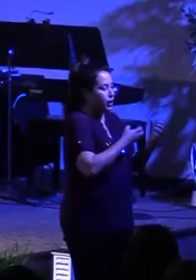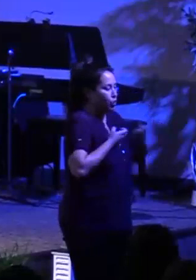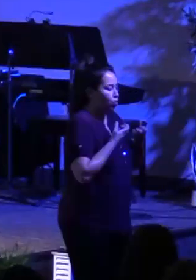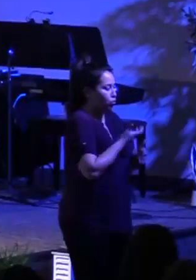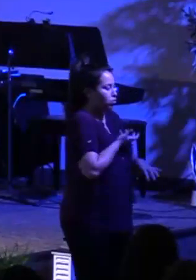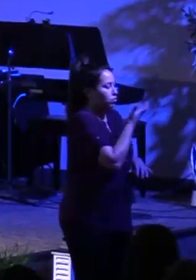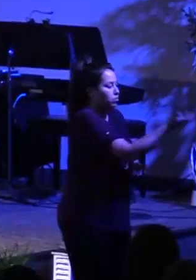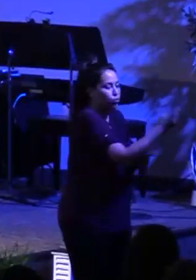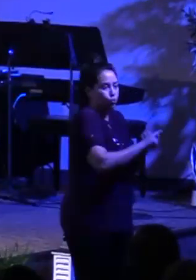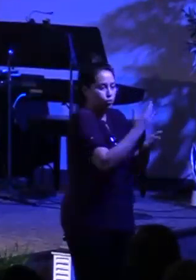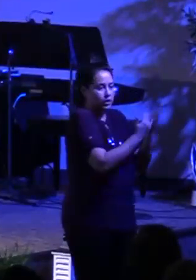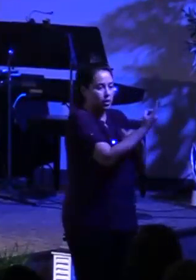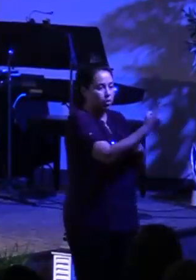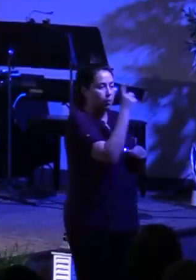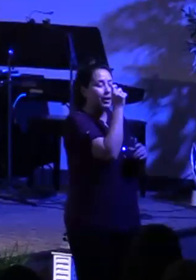prefrontal cortex.